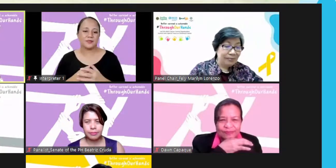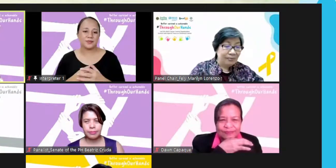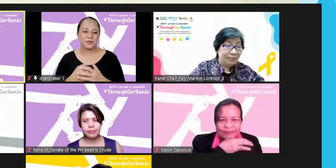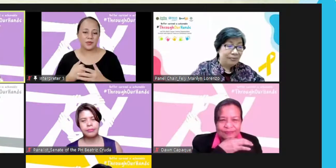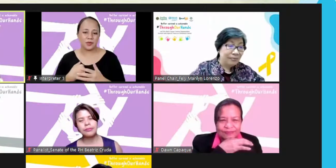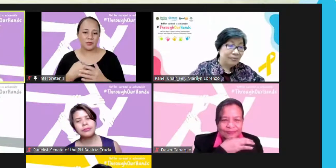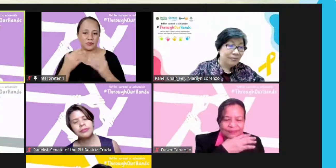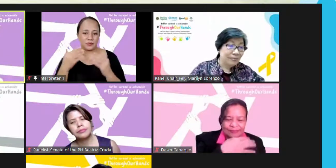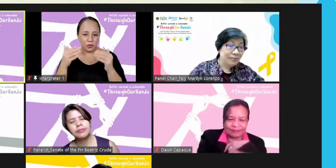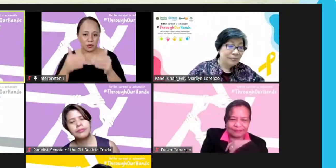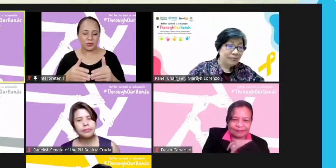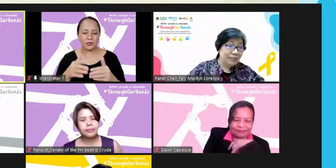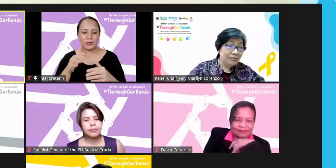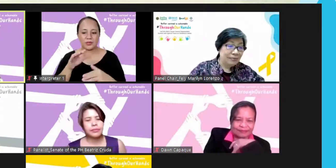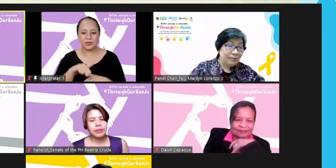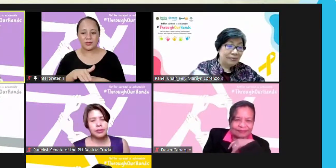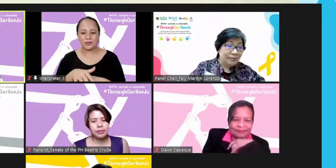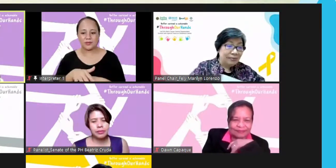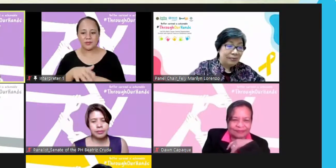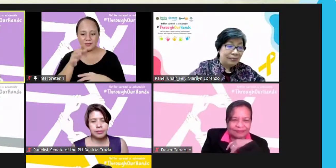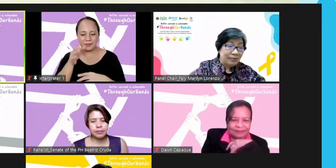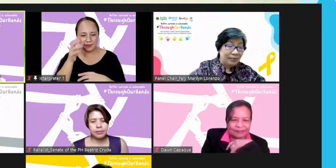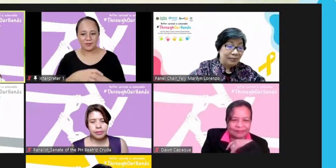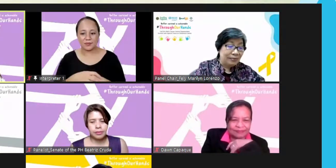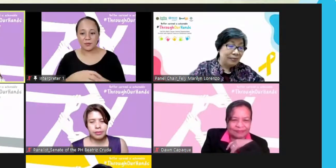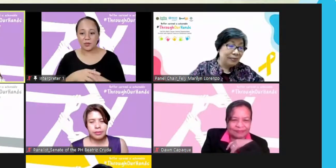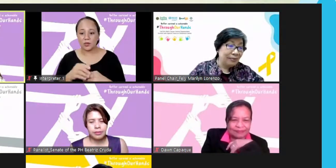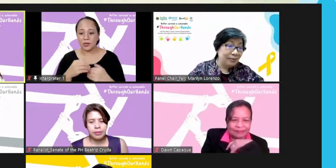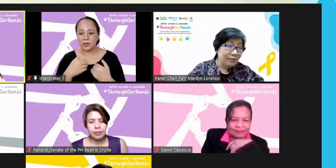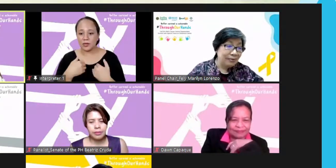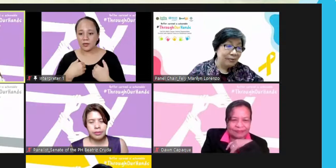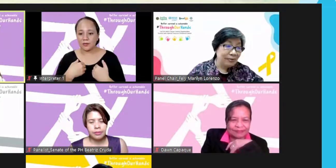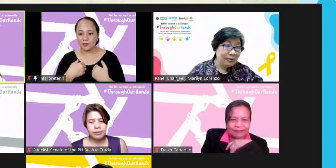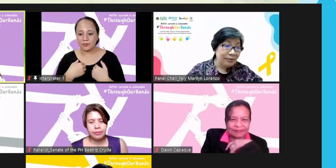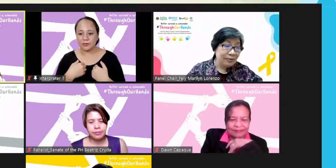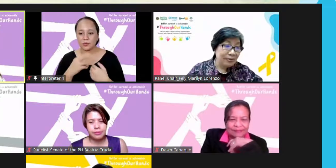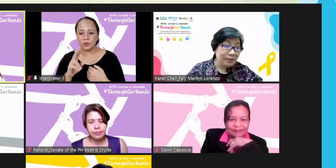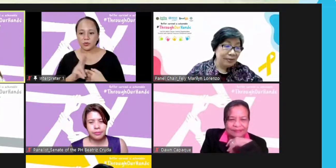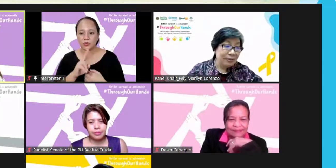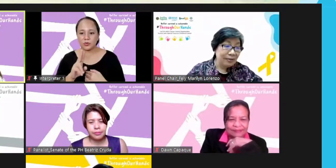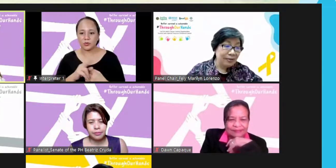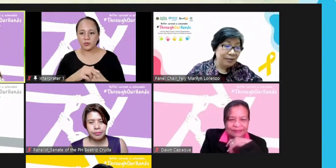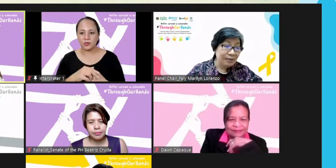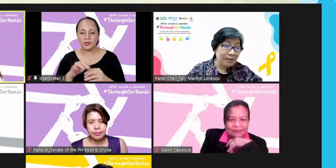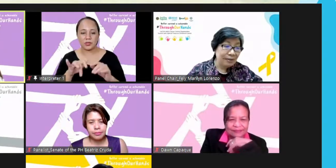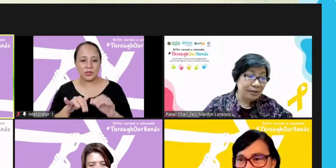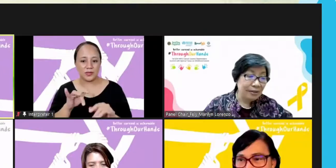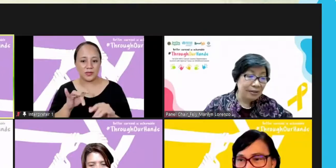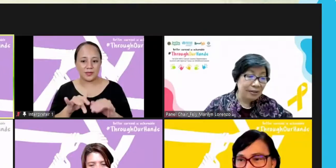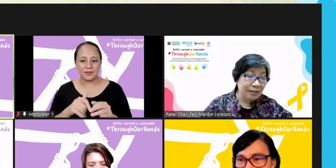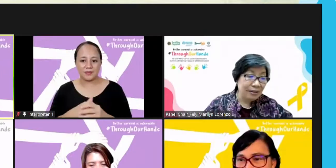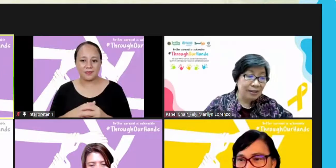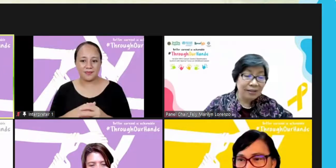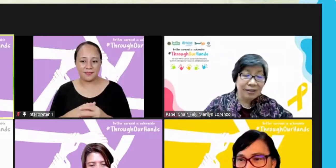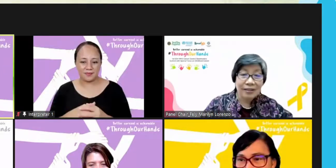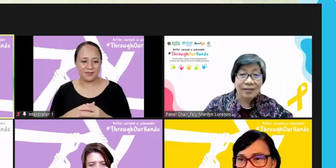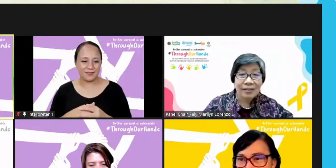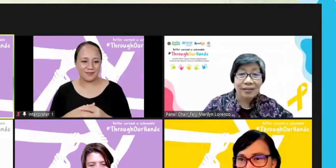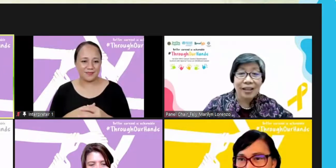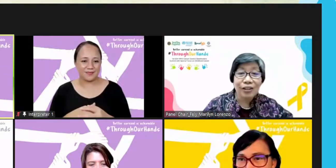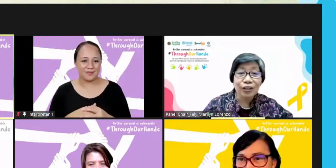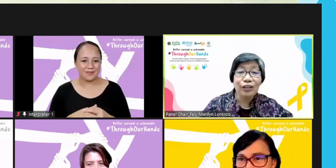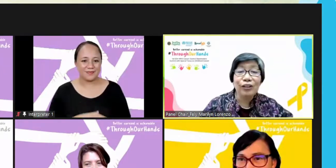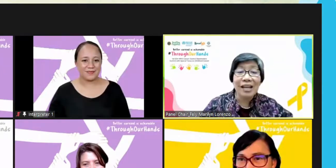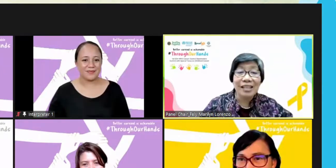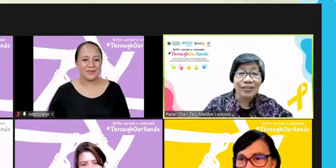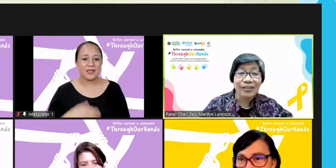which will focus on childhood cancer. So for those who haven't registered, you may use the link in the chat box. Again, this is Dali Manalastas.